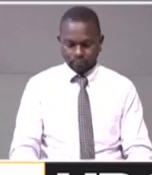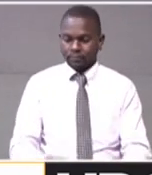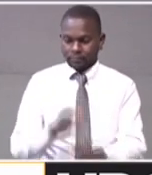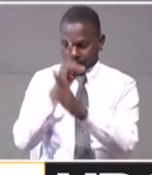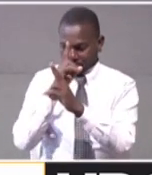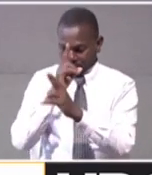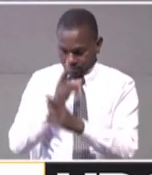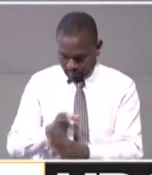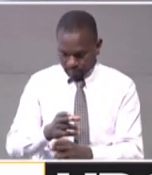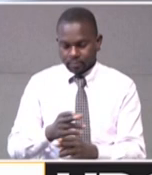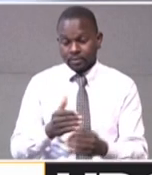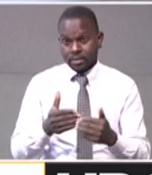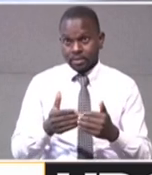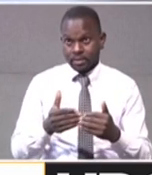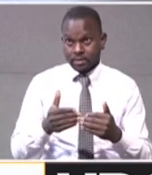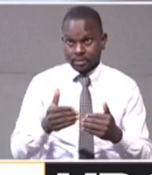Excellency, eventually,